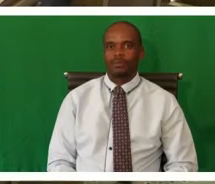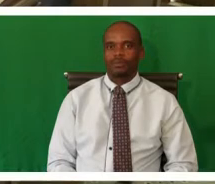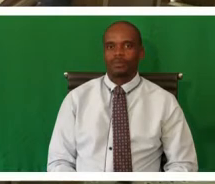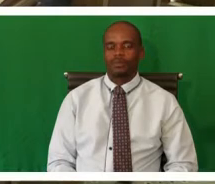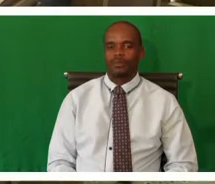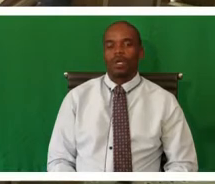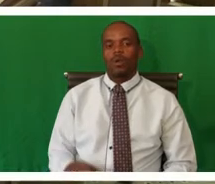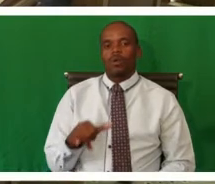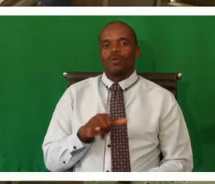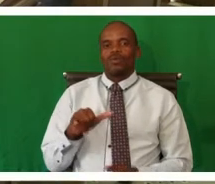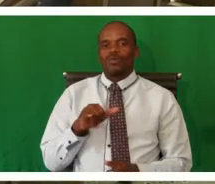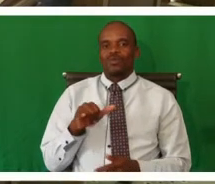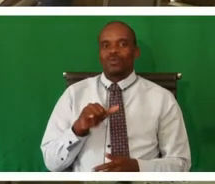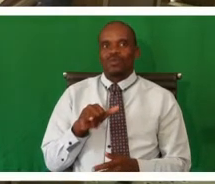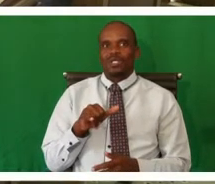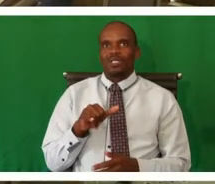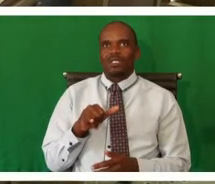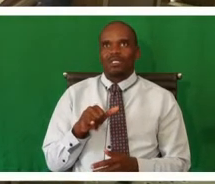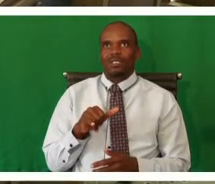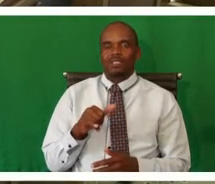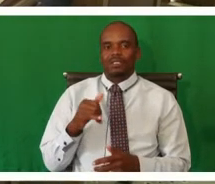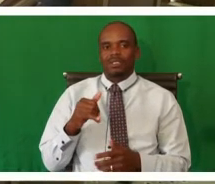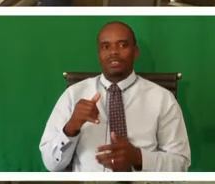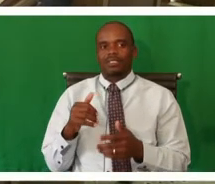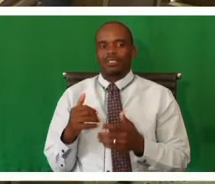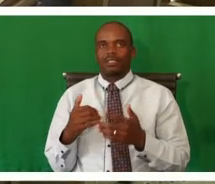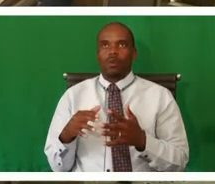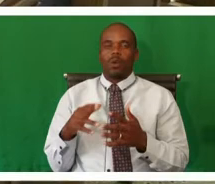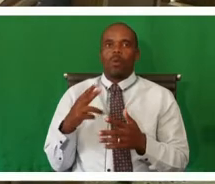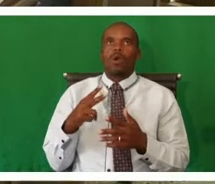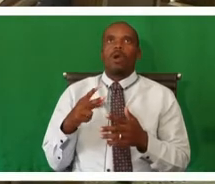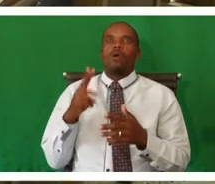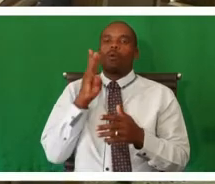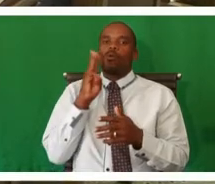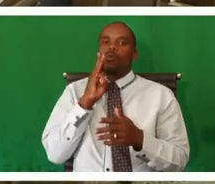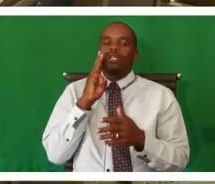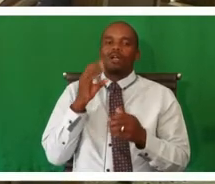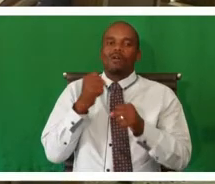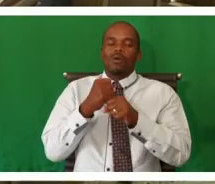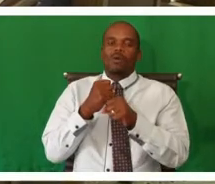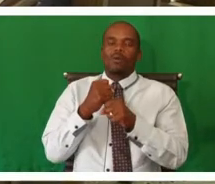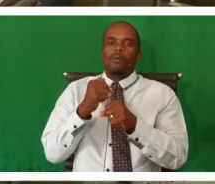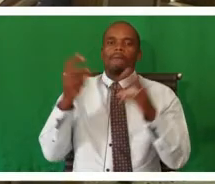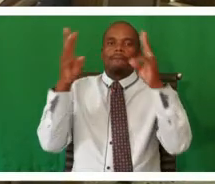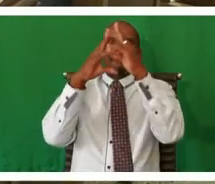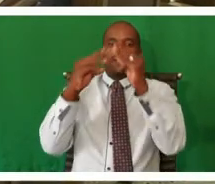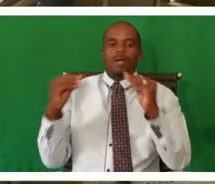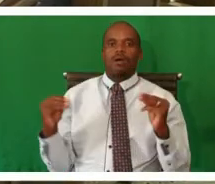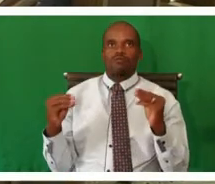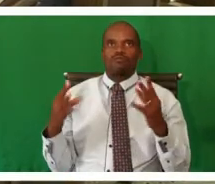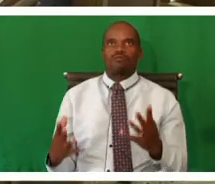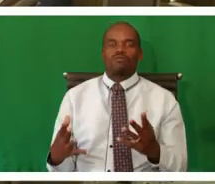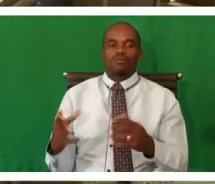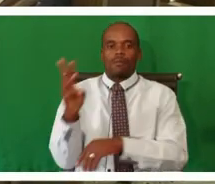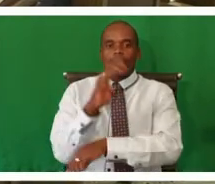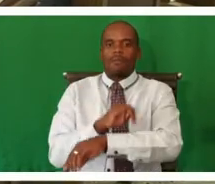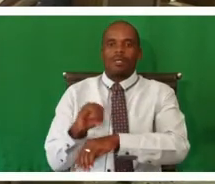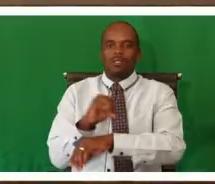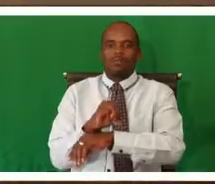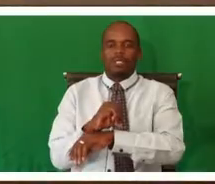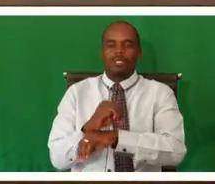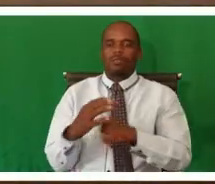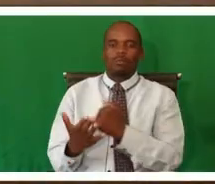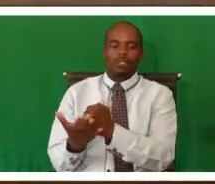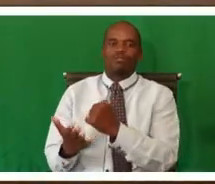which is required to augment raw water to off for Mangau and adjust municipalities.